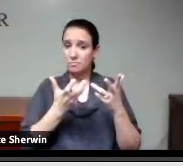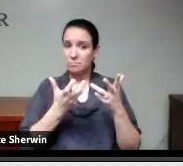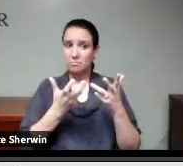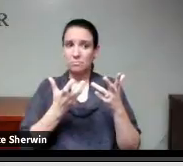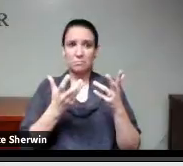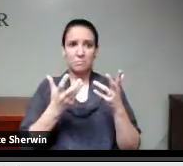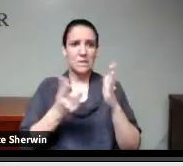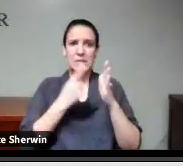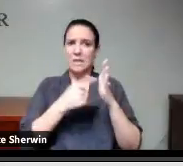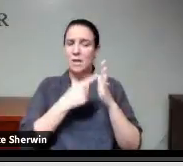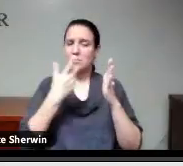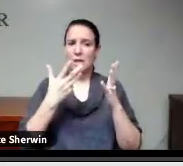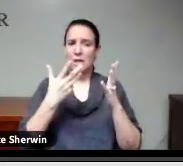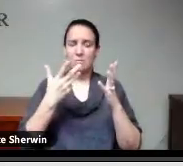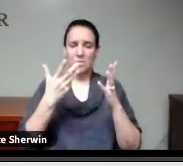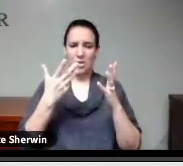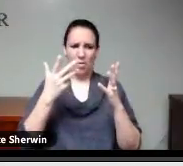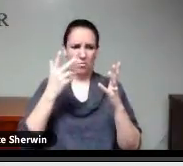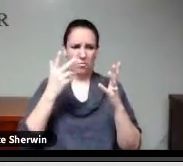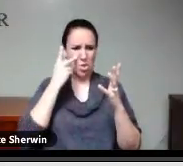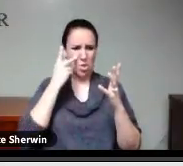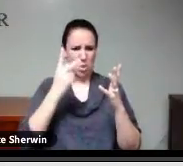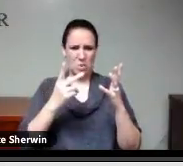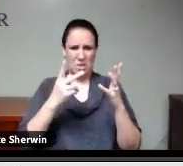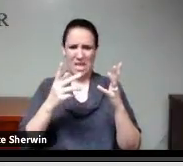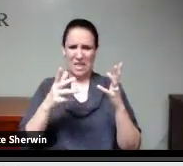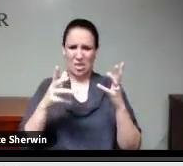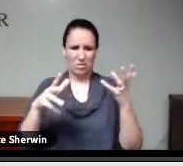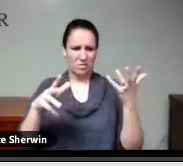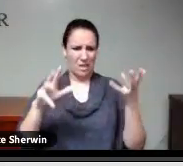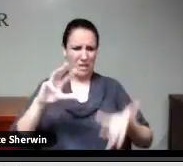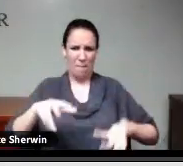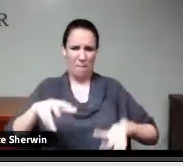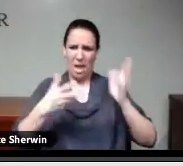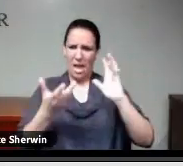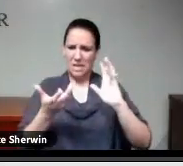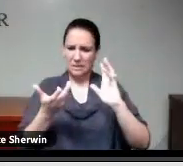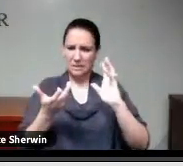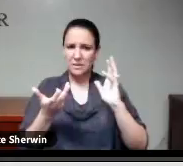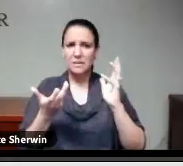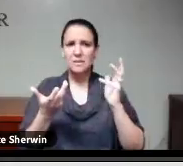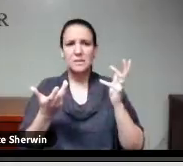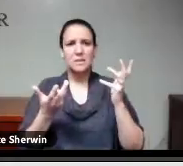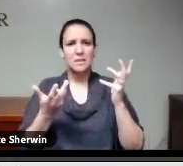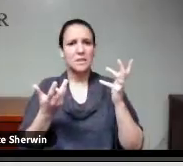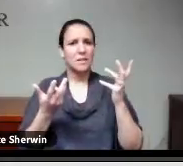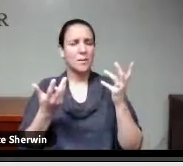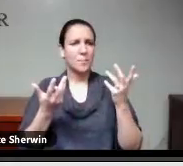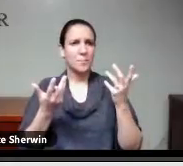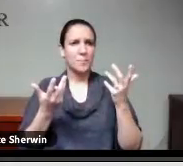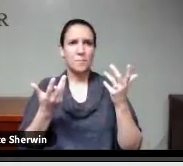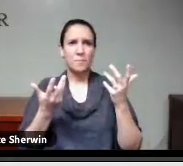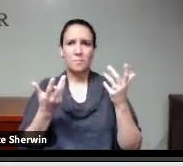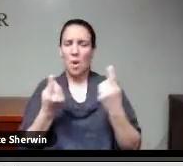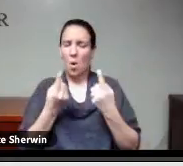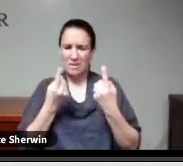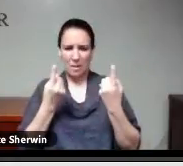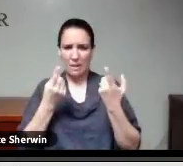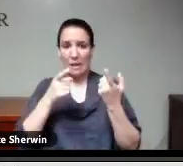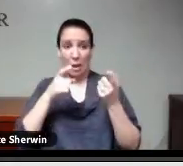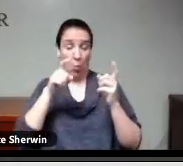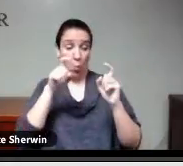that happens that we see that there's an absence related to something that we can or should have